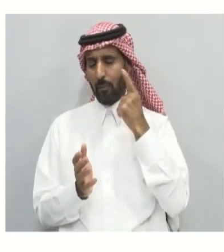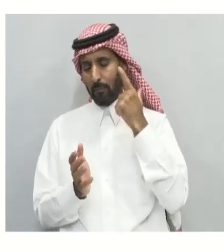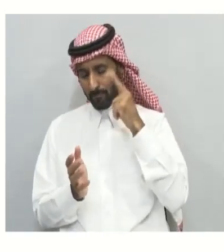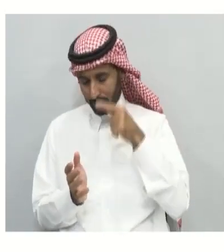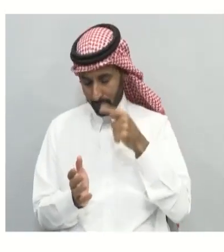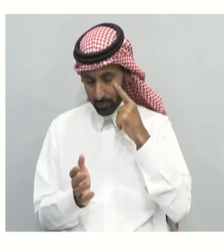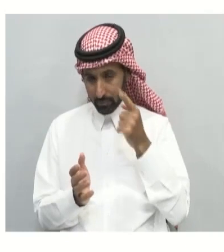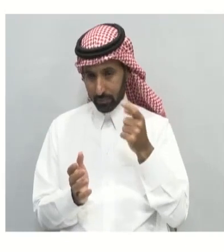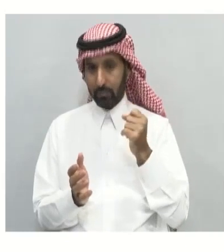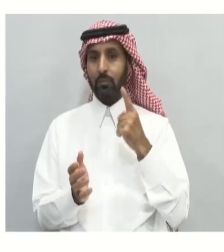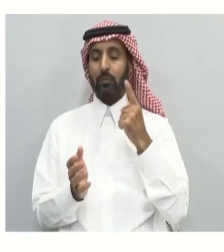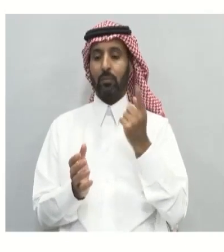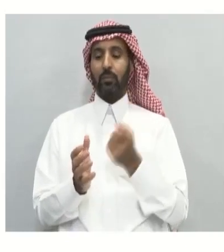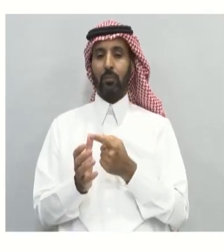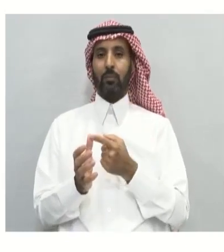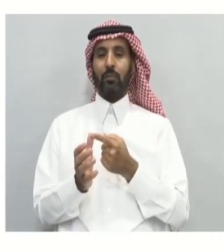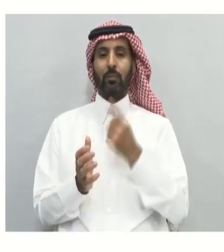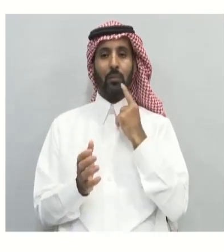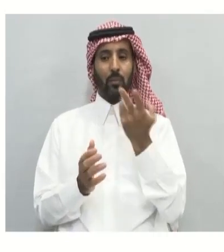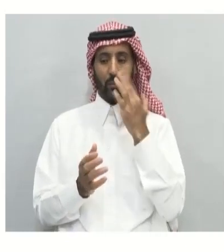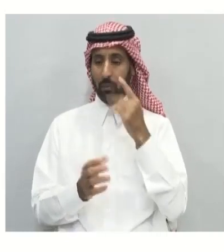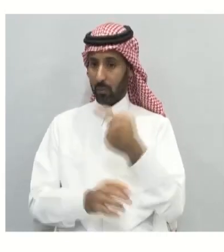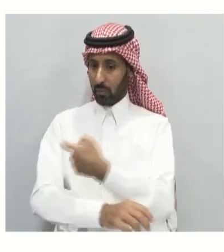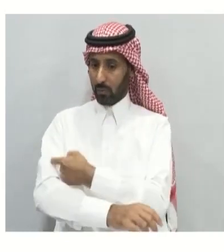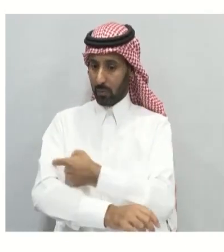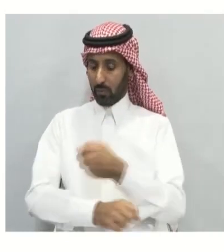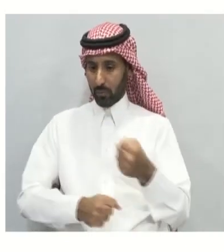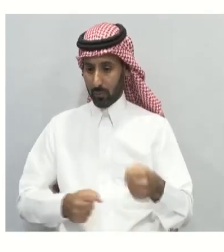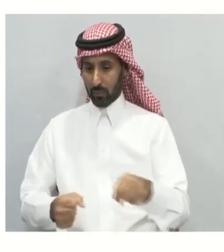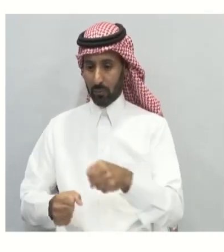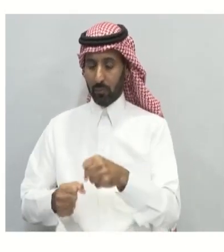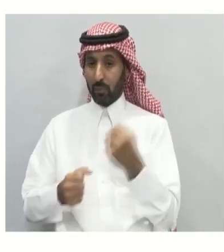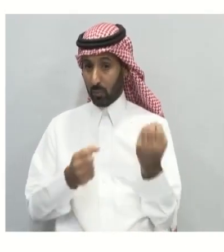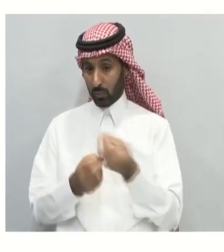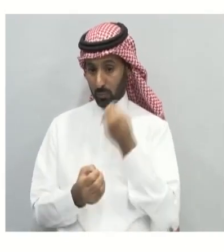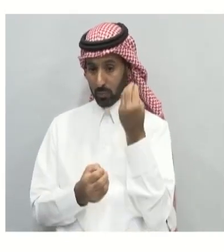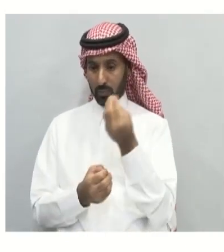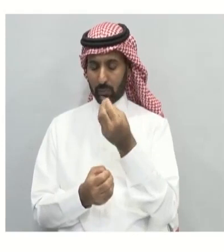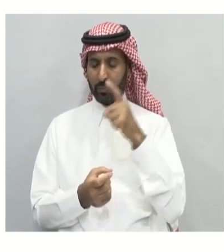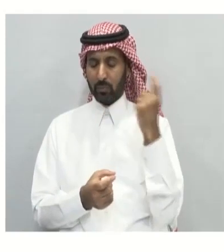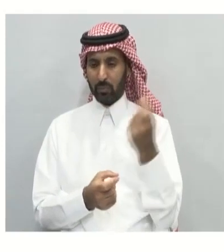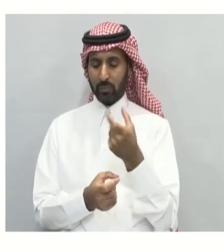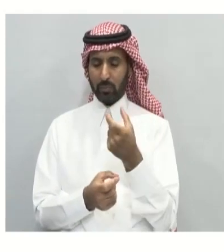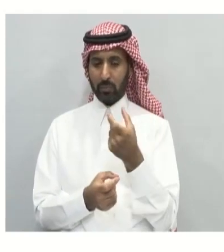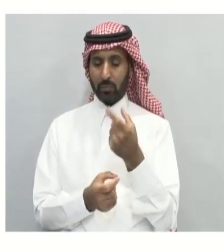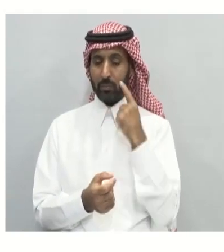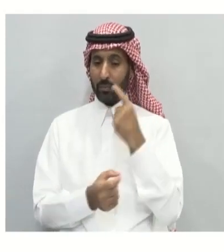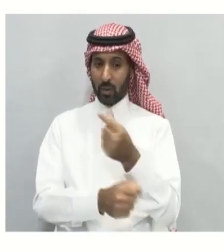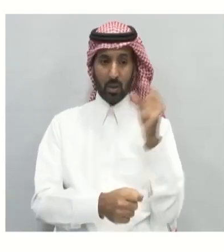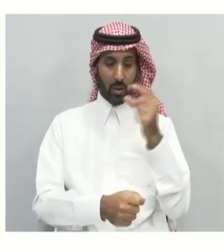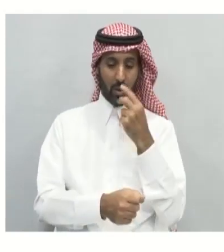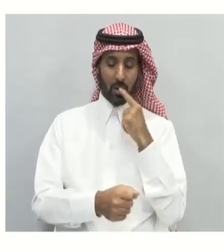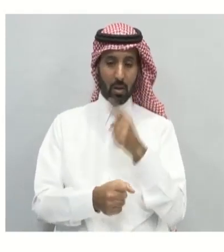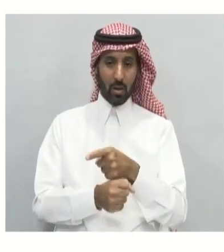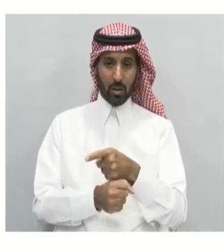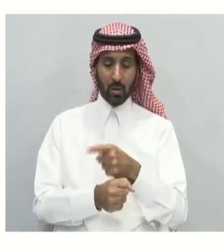for some time and woke up as he was taken into an ambulance. The doctors